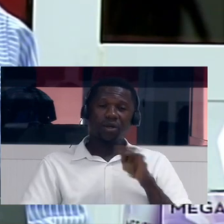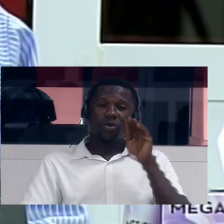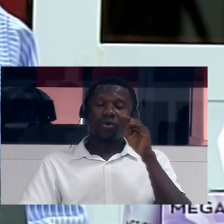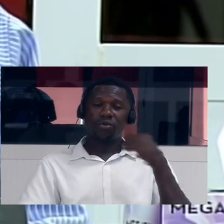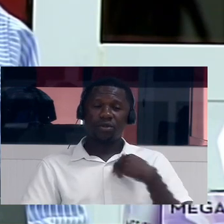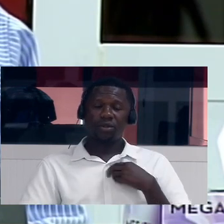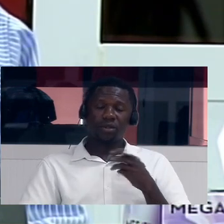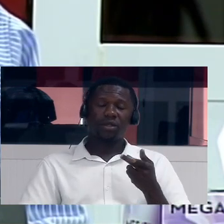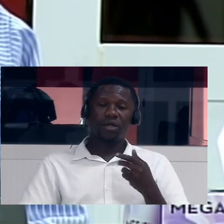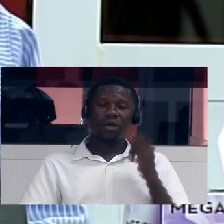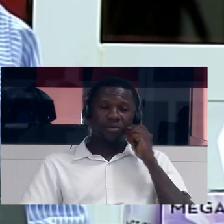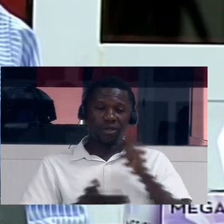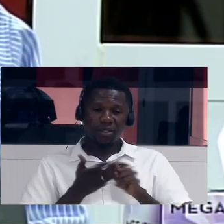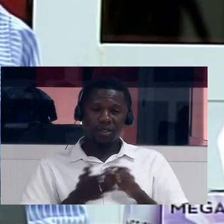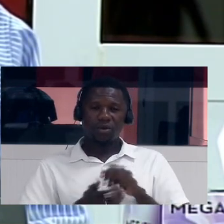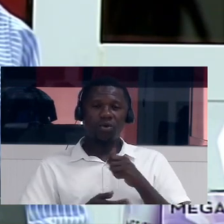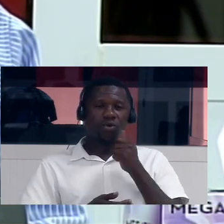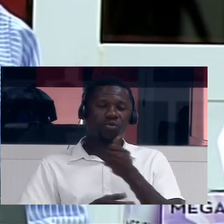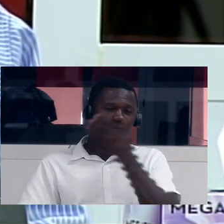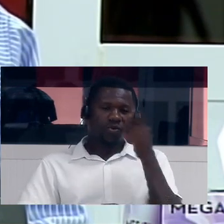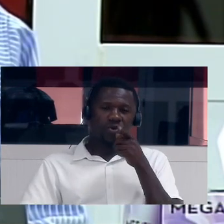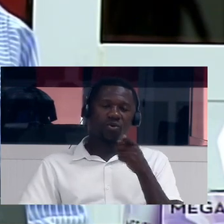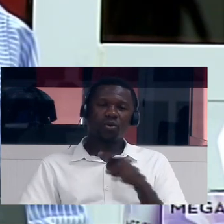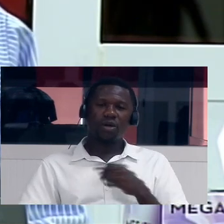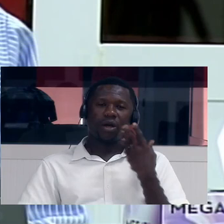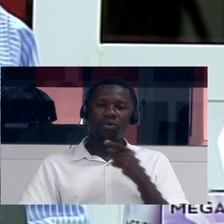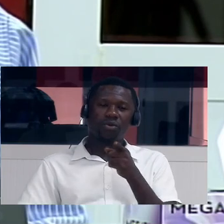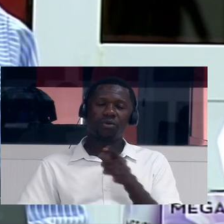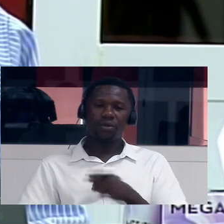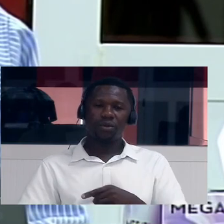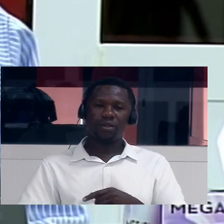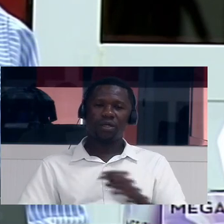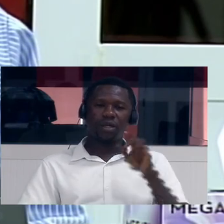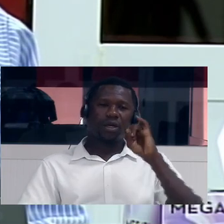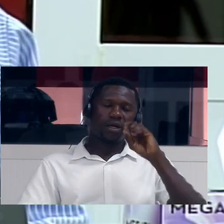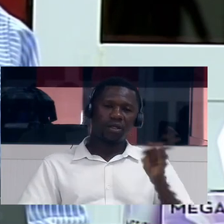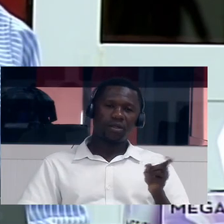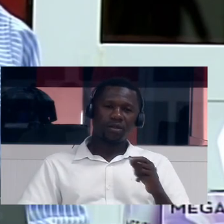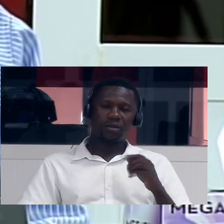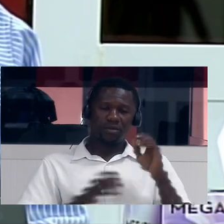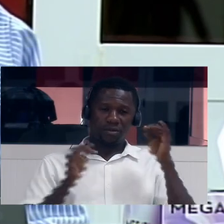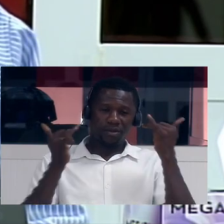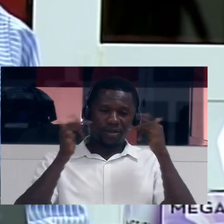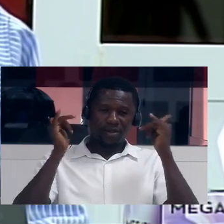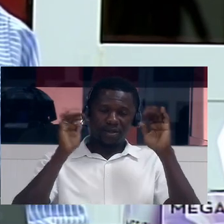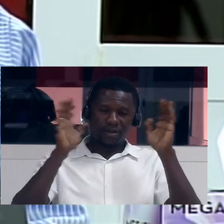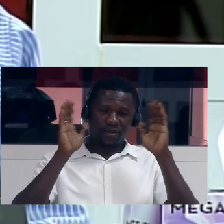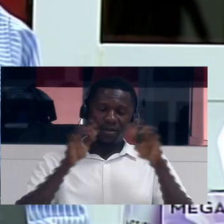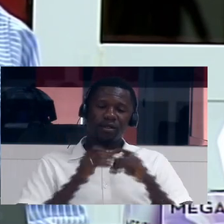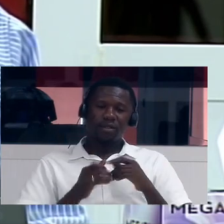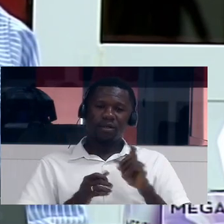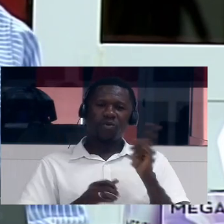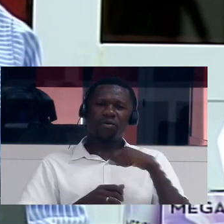said, Piers, good morning to you. How are you? And straight away she said to me, IG, congratulations. I said, for? He said, I am just